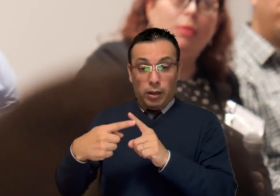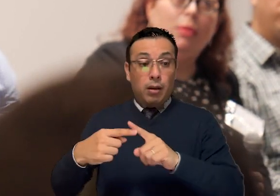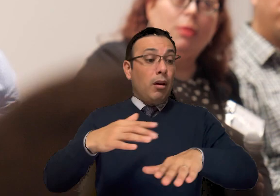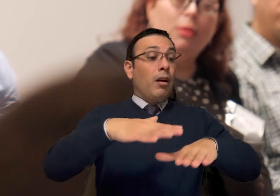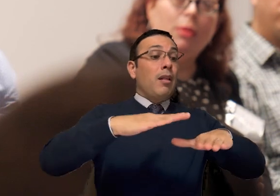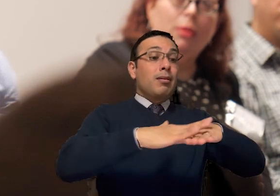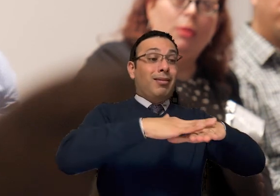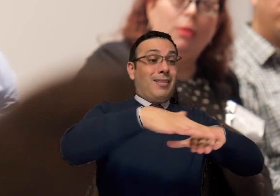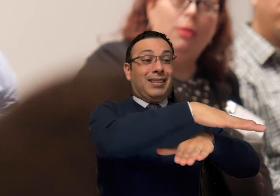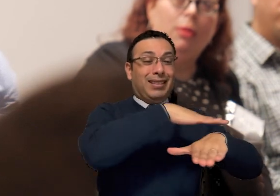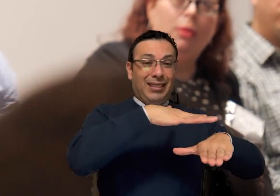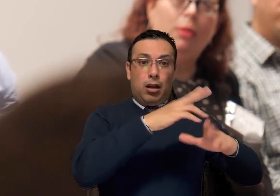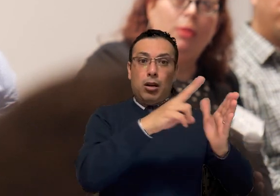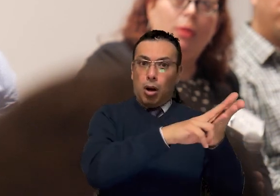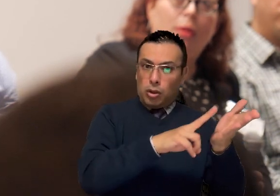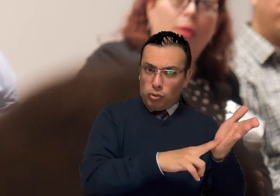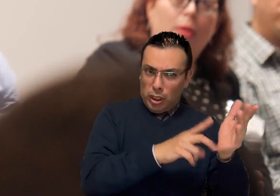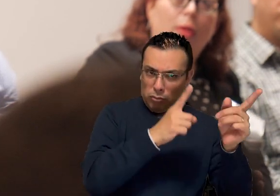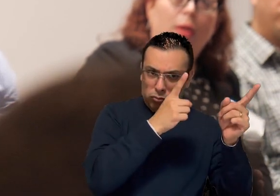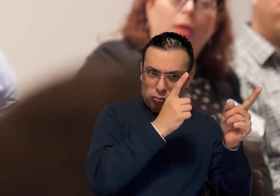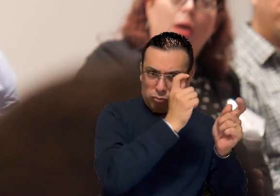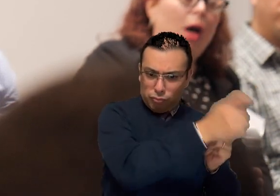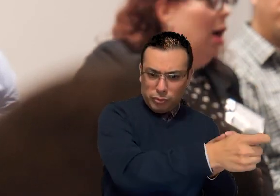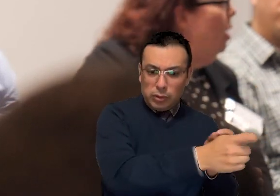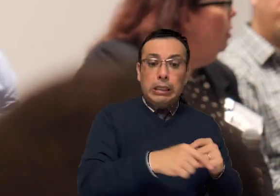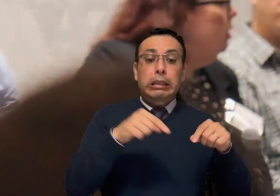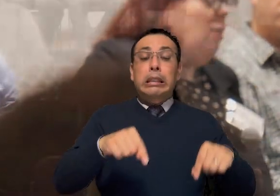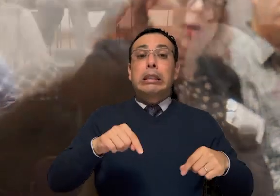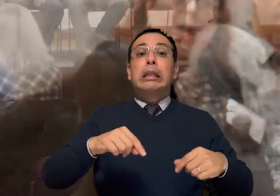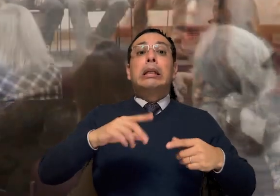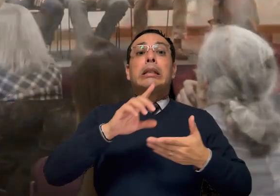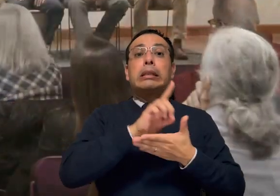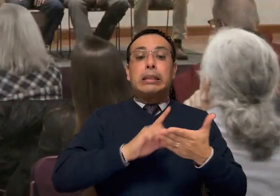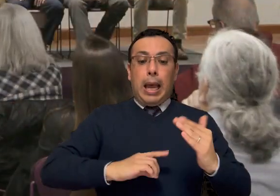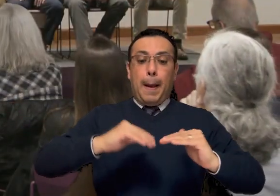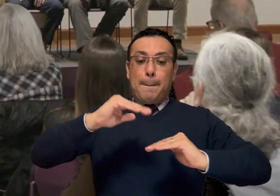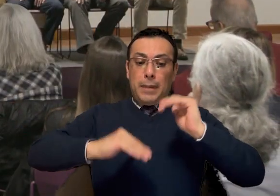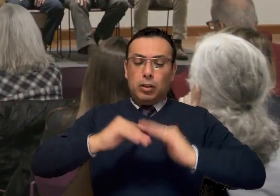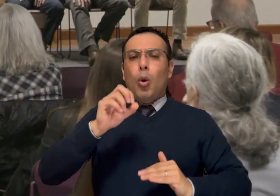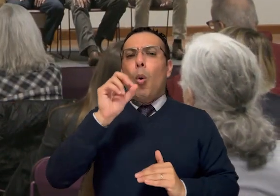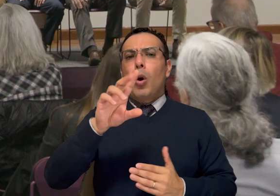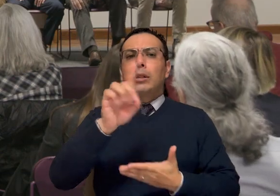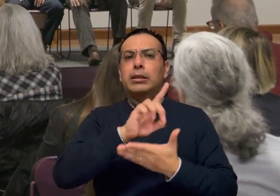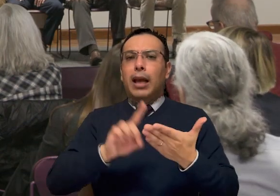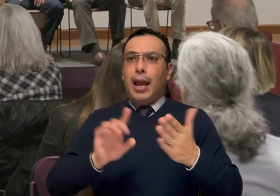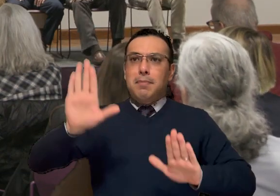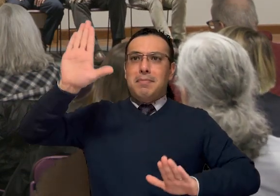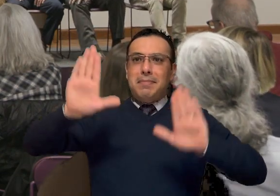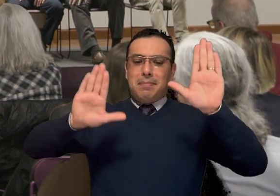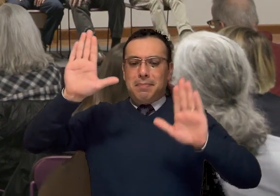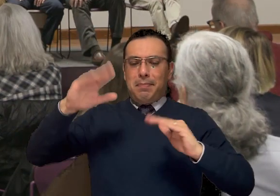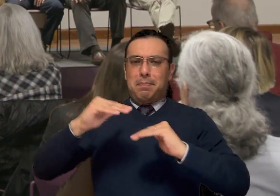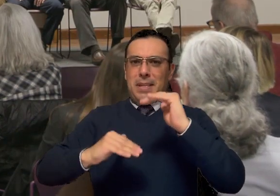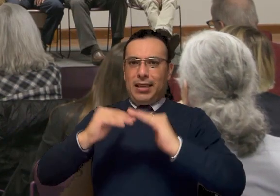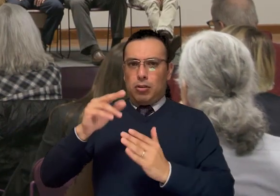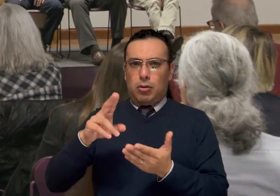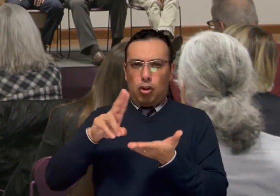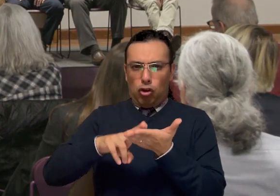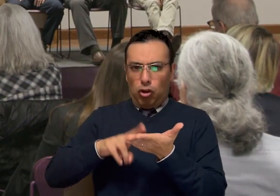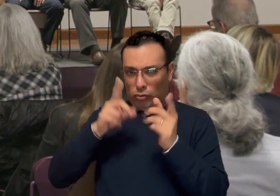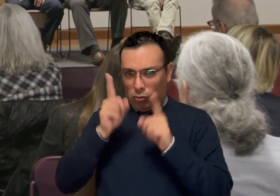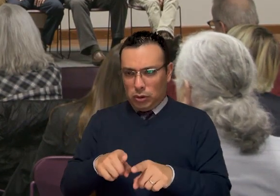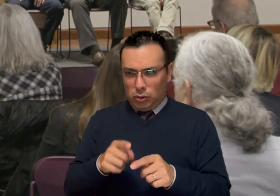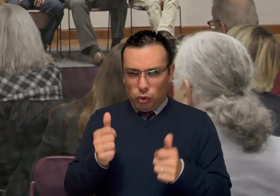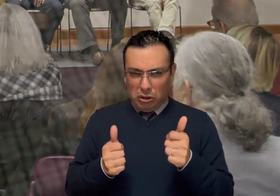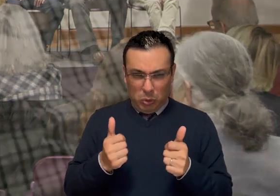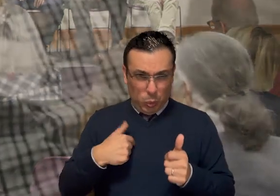build contracts? I don't know if we know that yet, do we? I can answer the first part of the question about Article